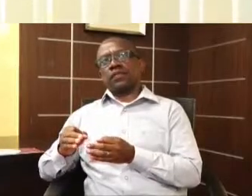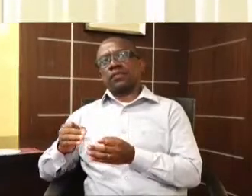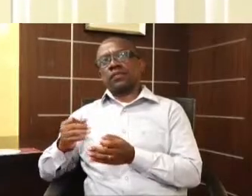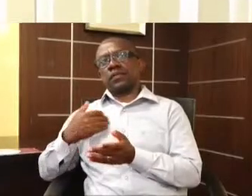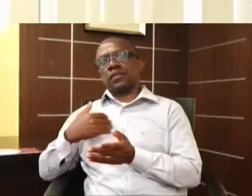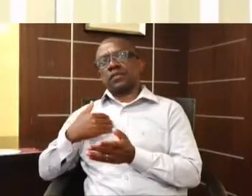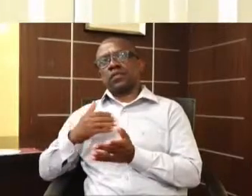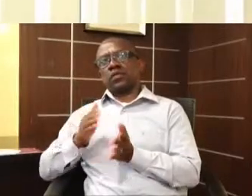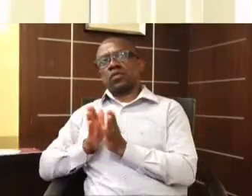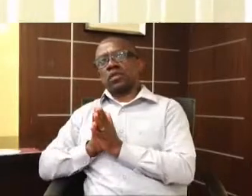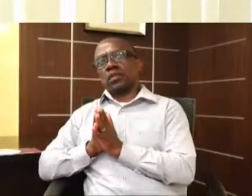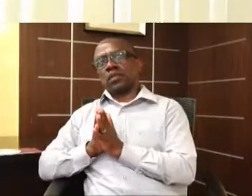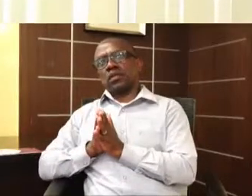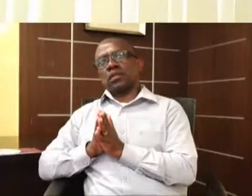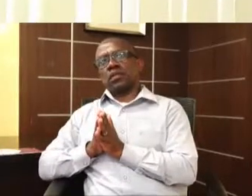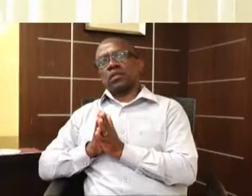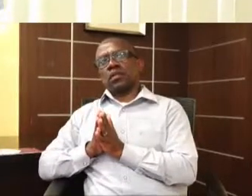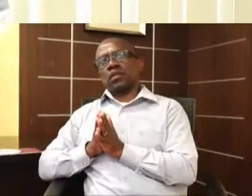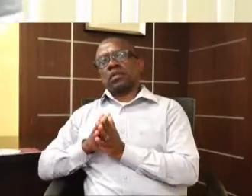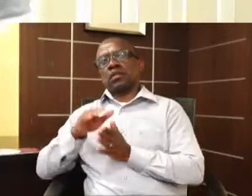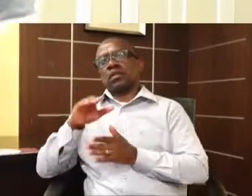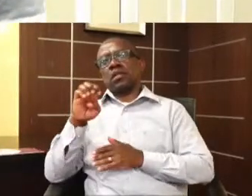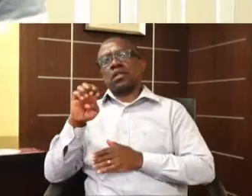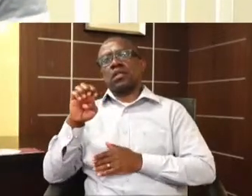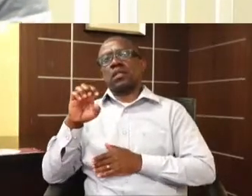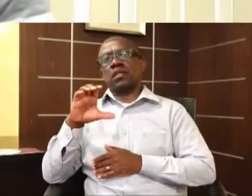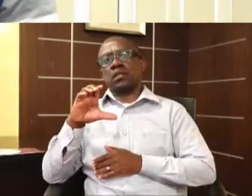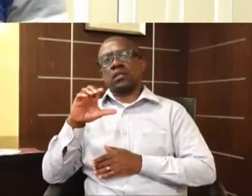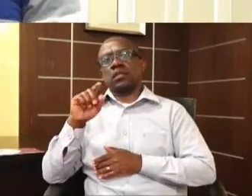done with e-citizen.